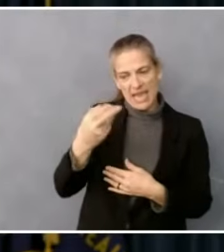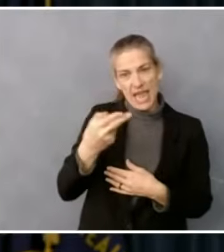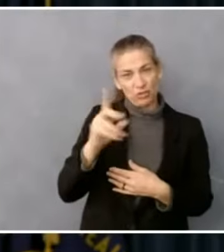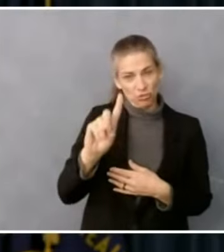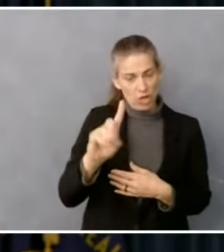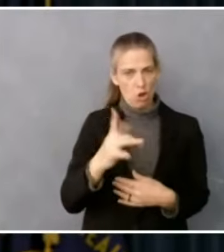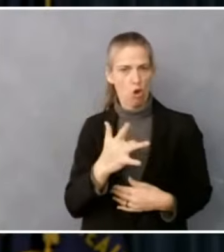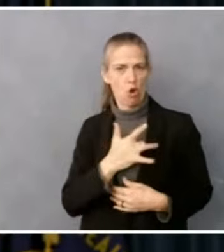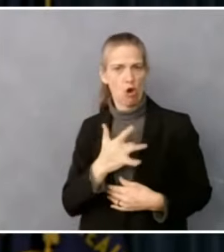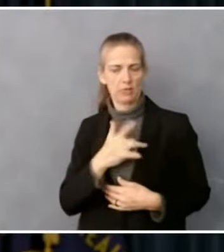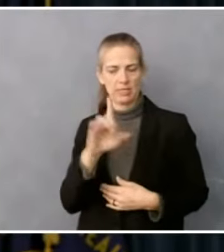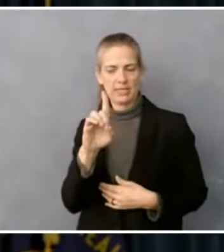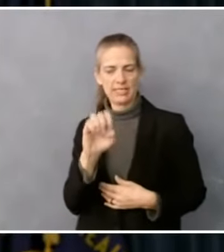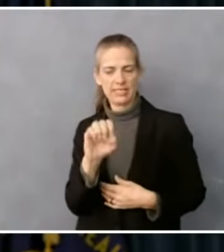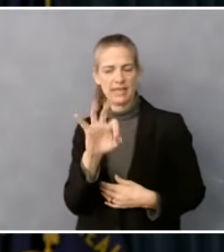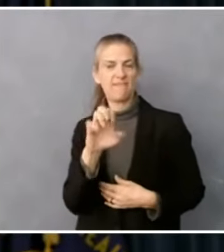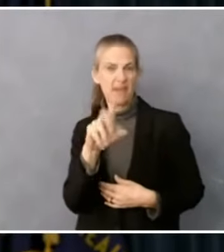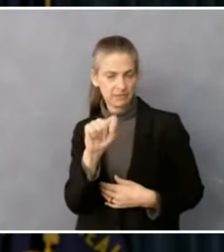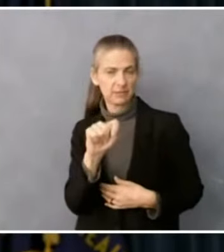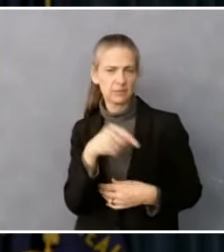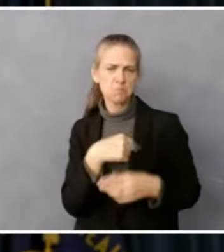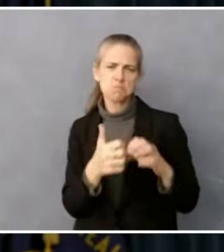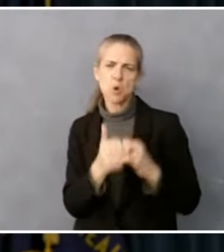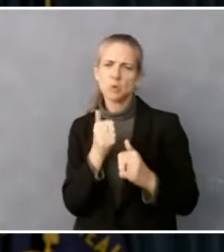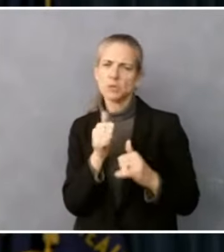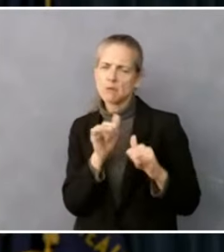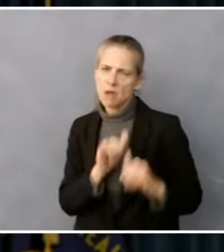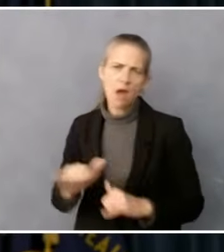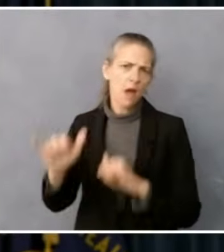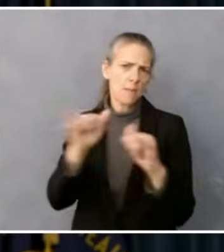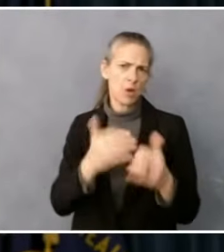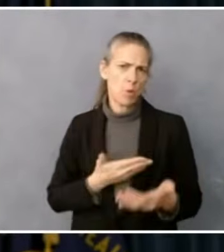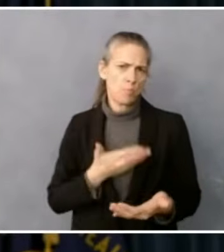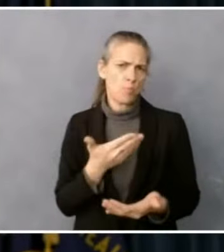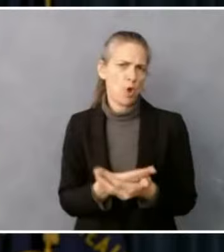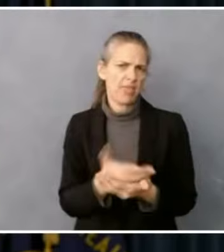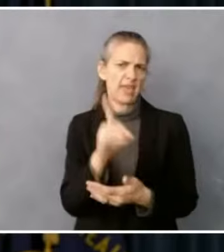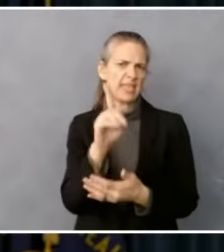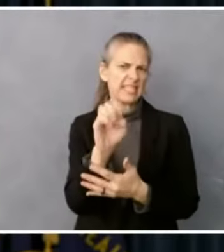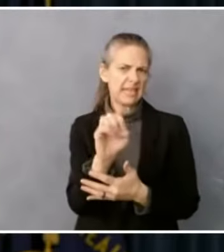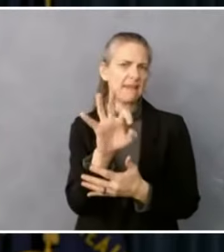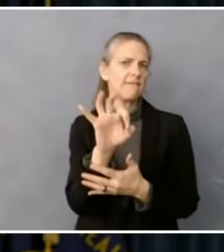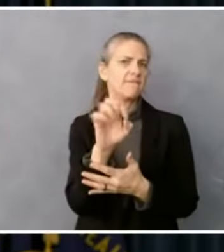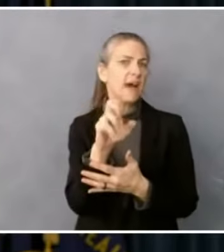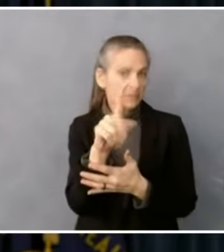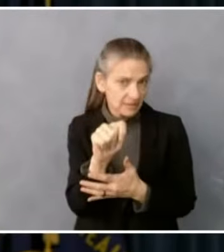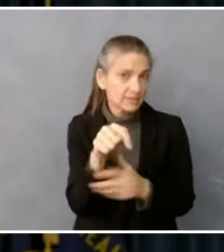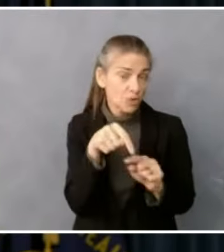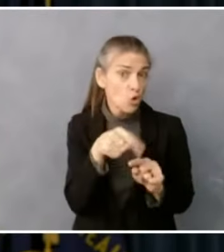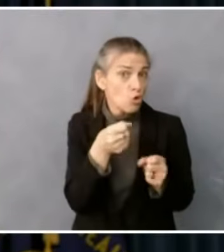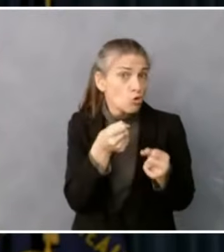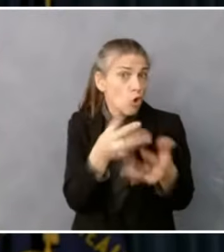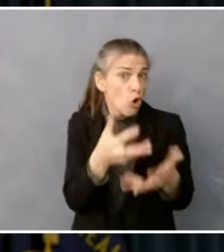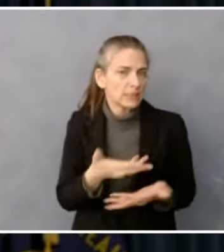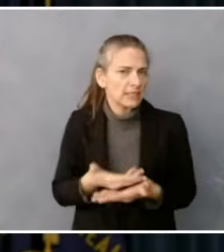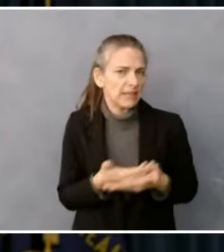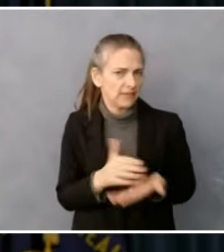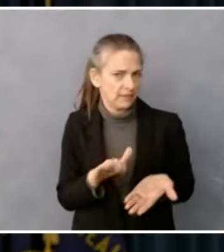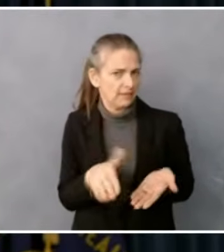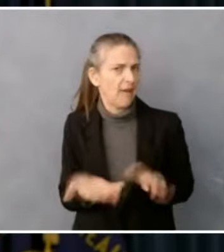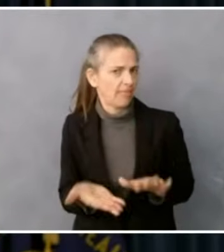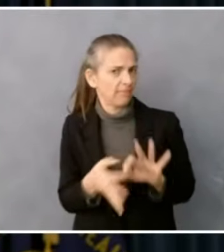most common birth defect, and tragically, it's also the leading cause of infant deaths related to a birth